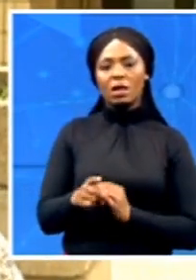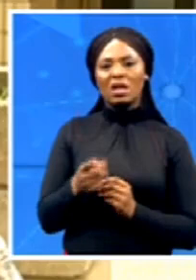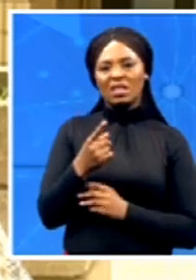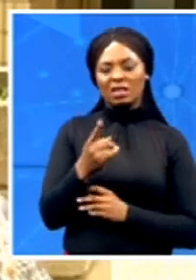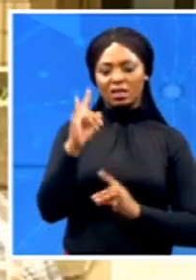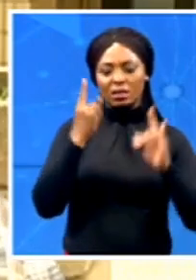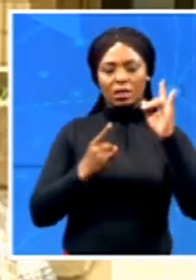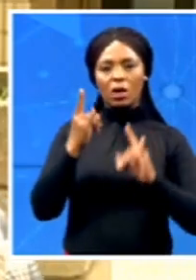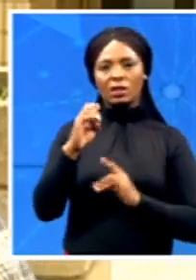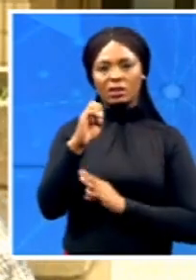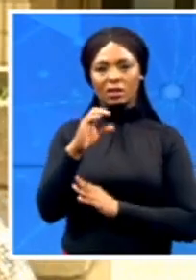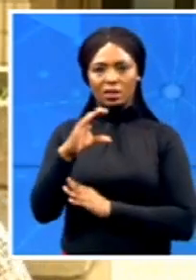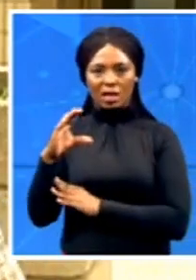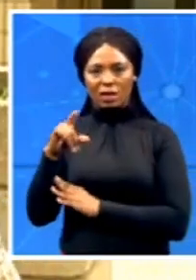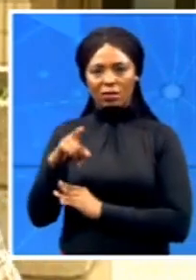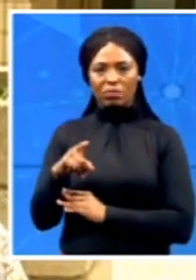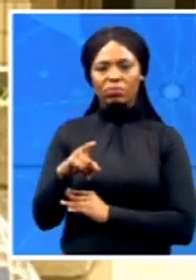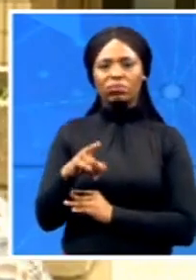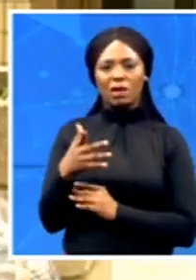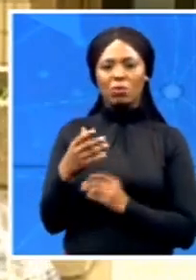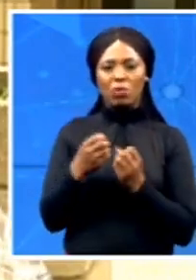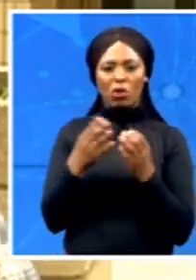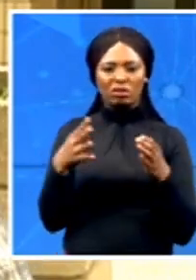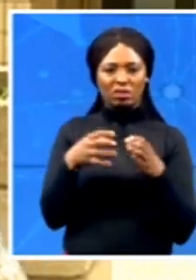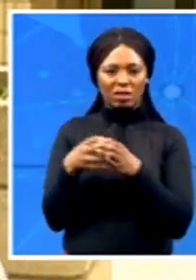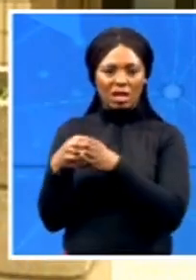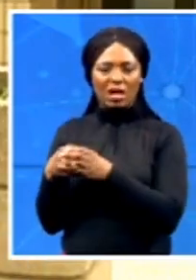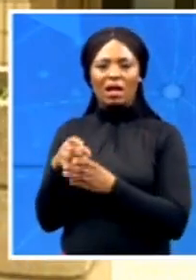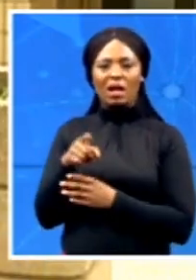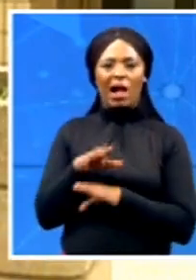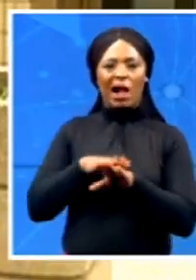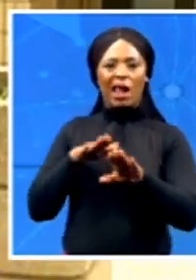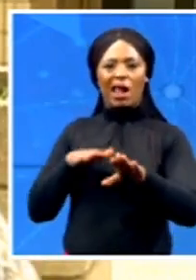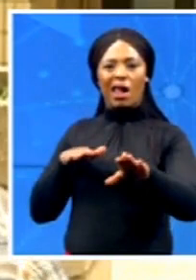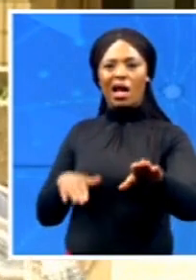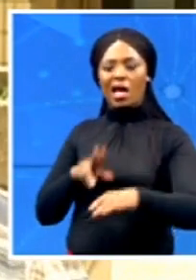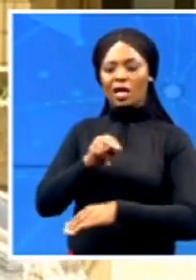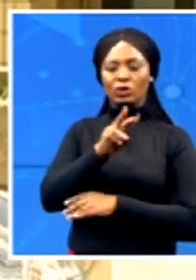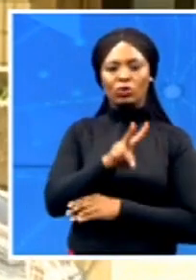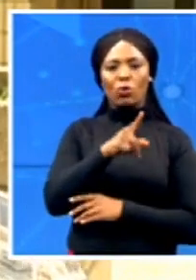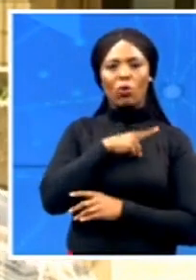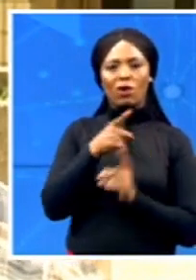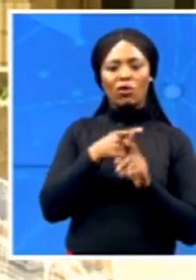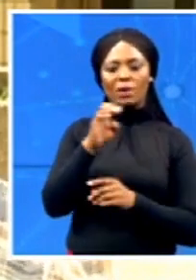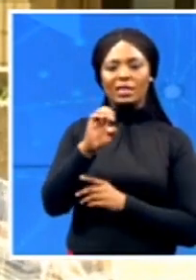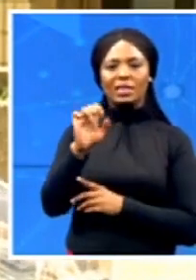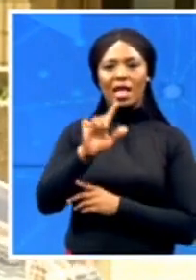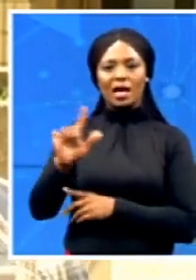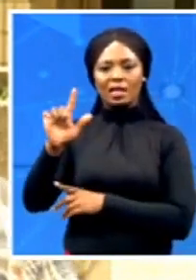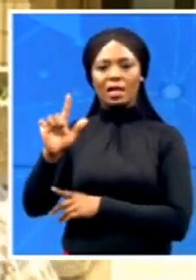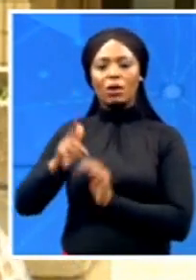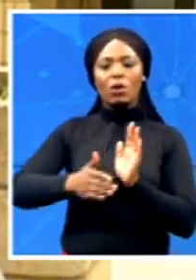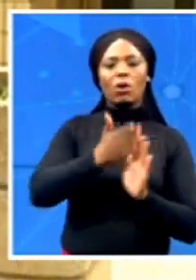pass-through town. The N2 passes through here from East London to the Durban side, also R61